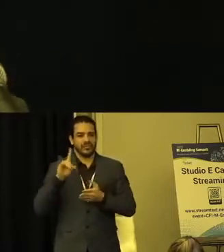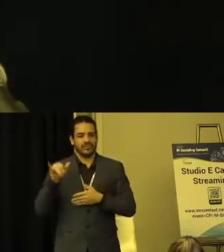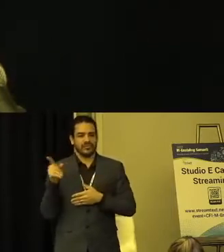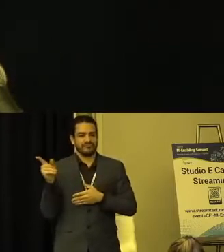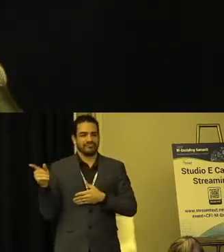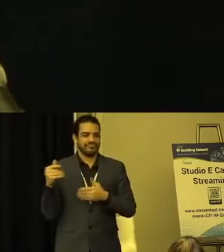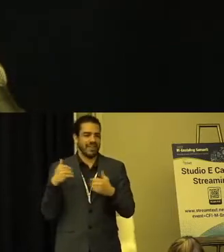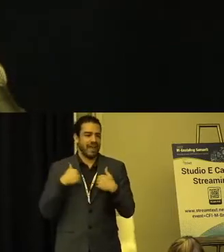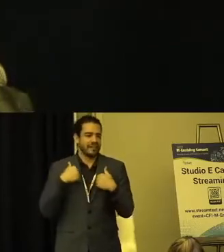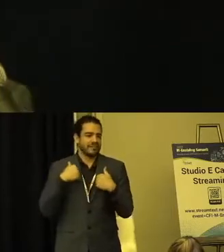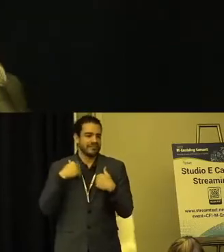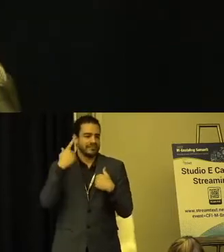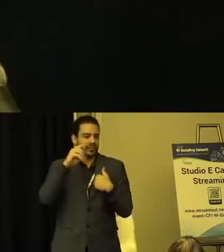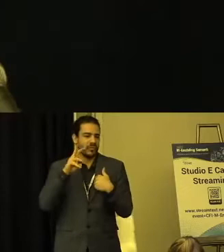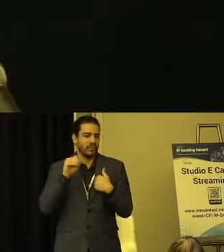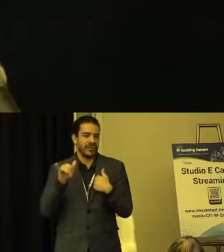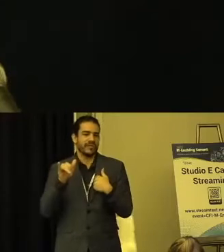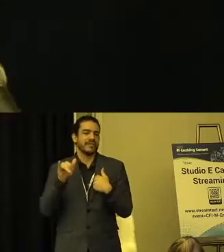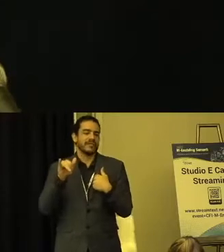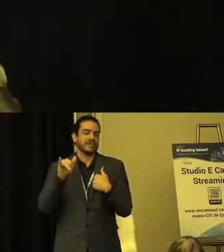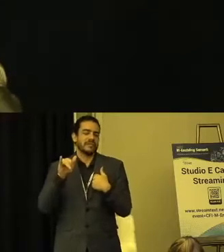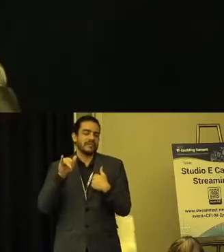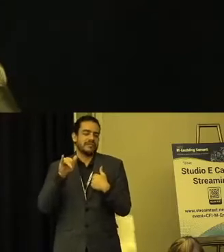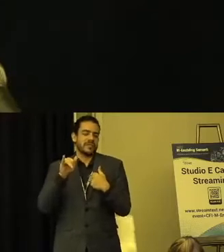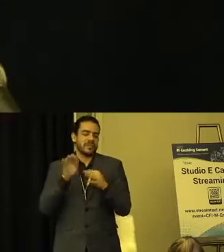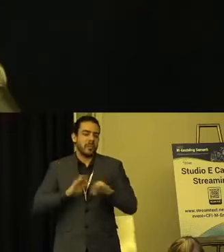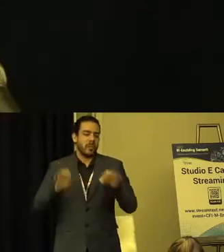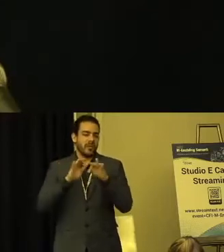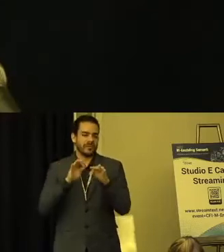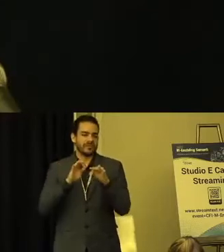looking for that. I think there are other aspects that we can